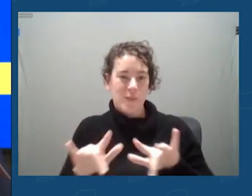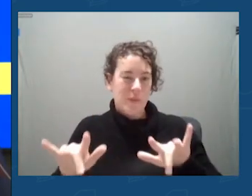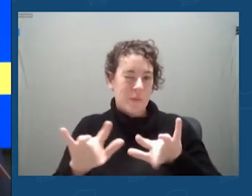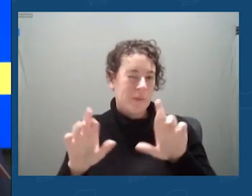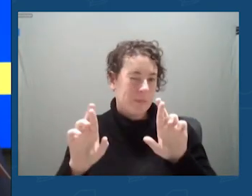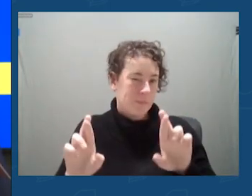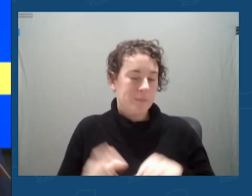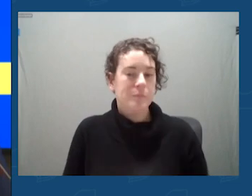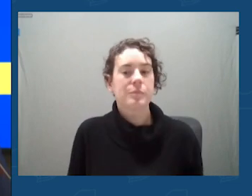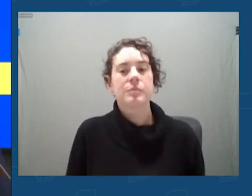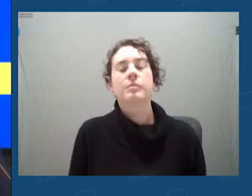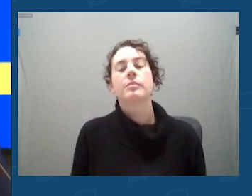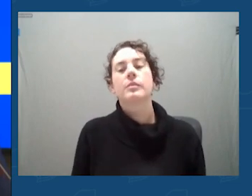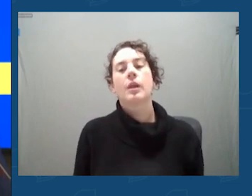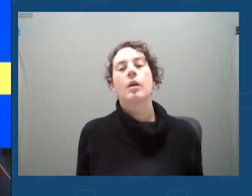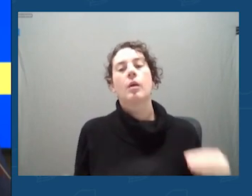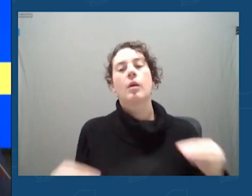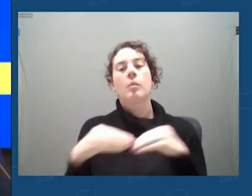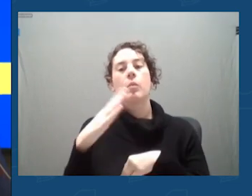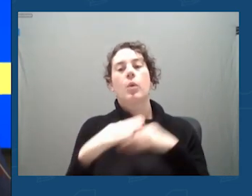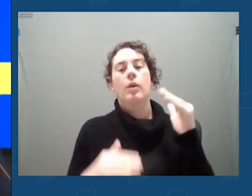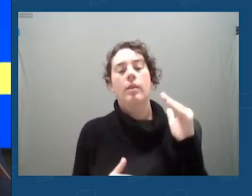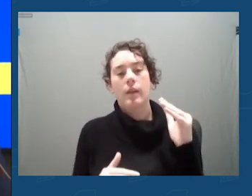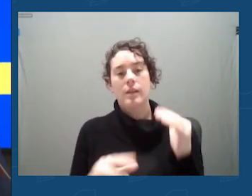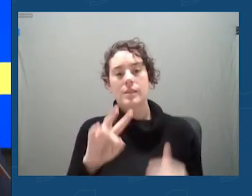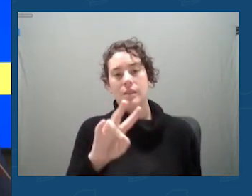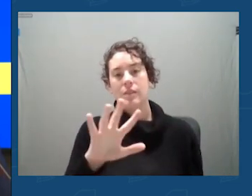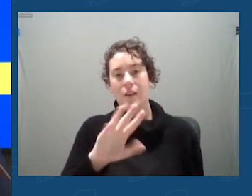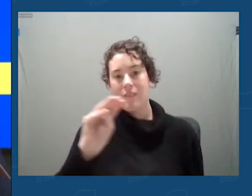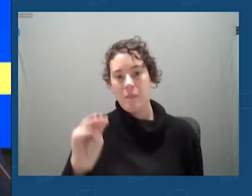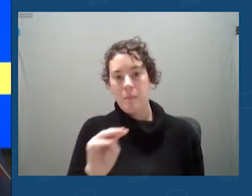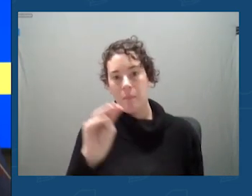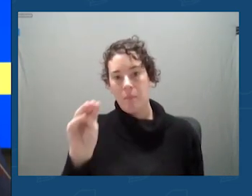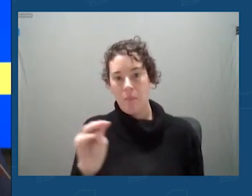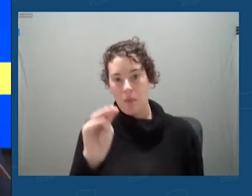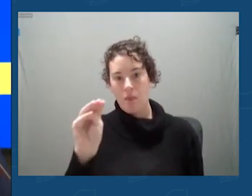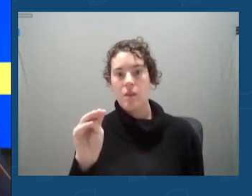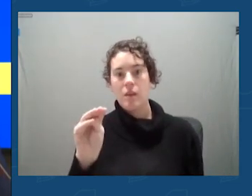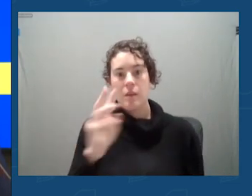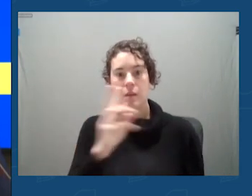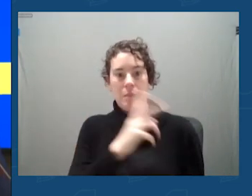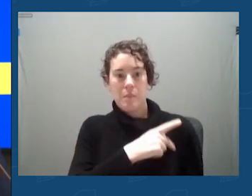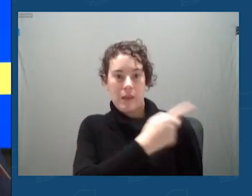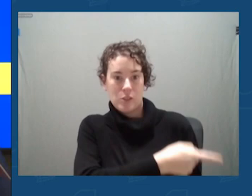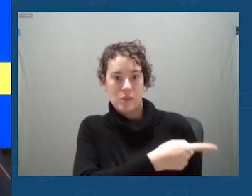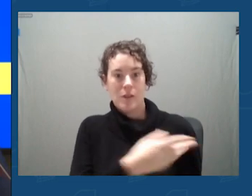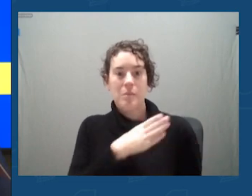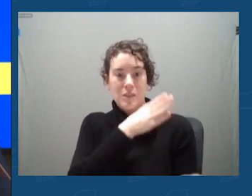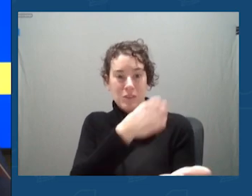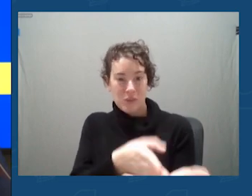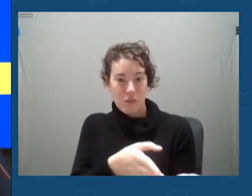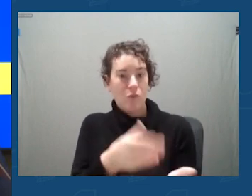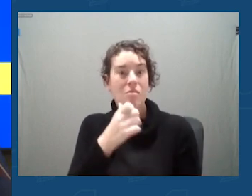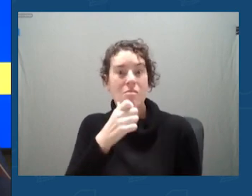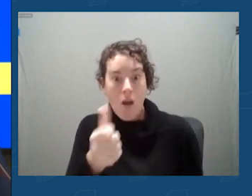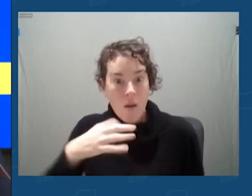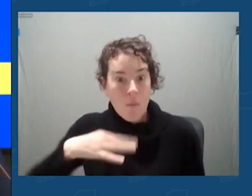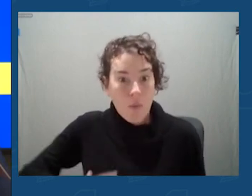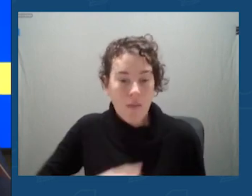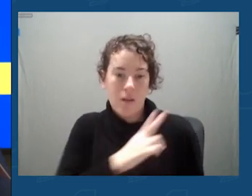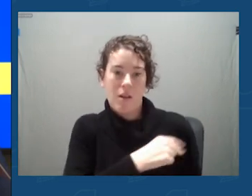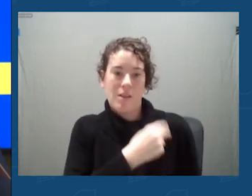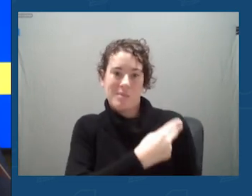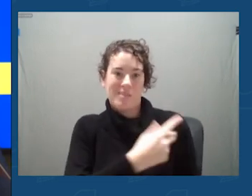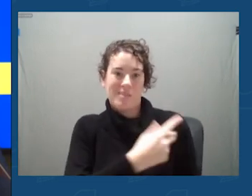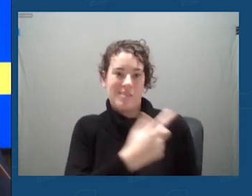than 75,000 patients have been sued by not-for-profit hospitals in the past 7 years. Our research found